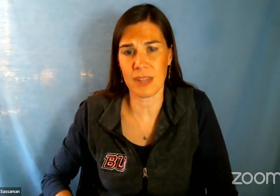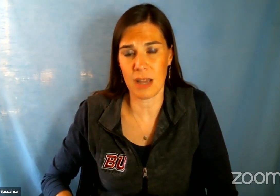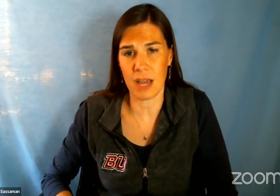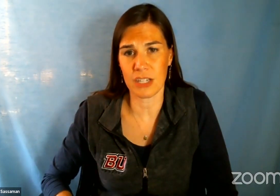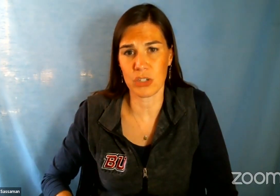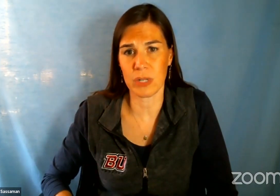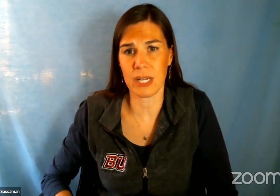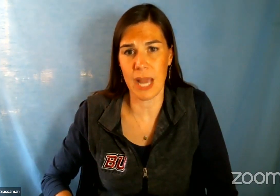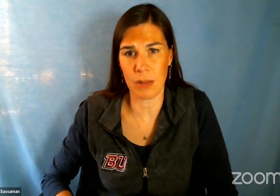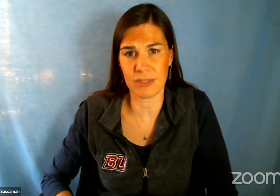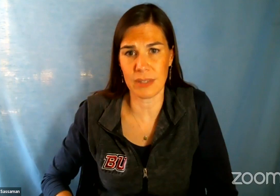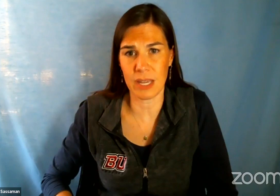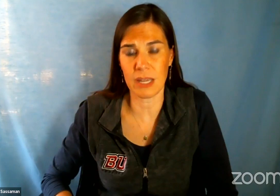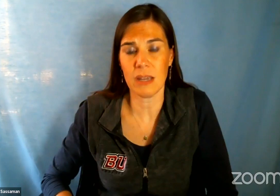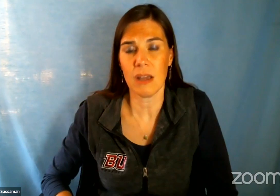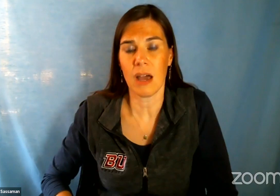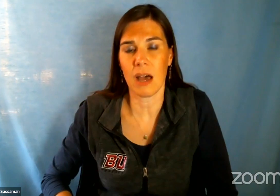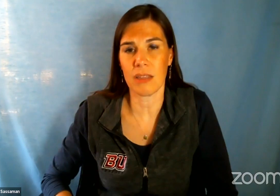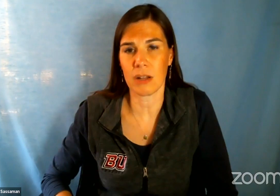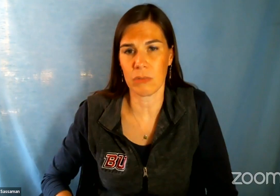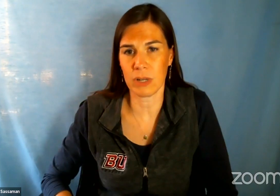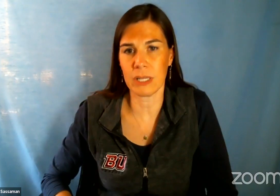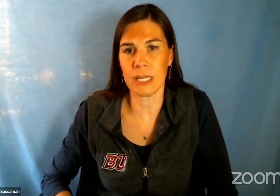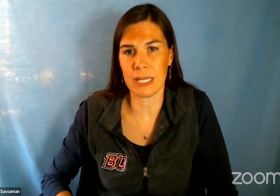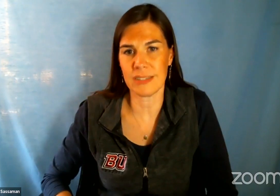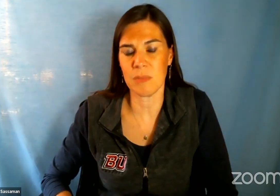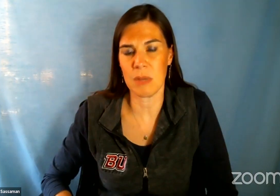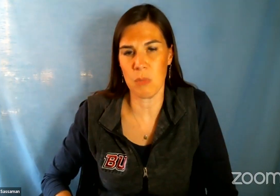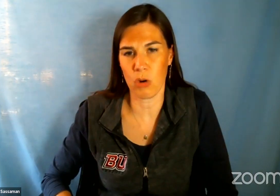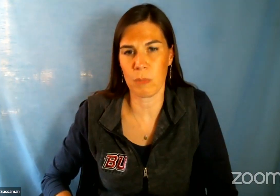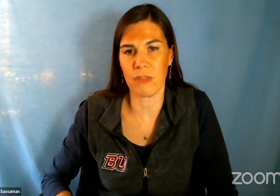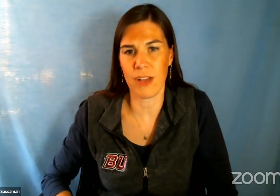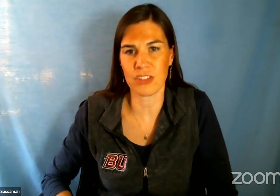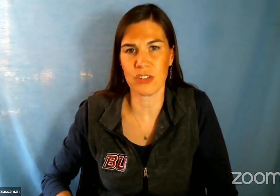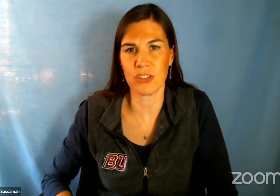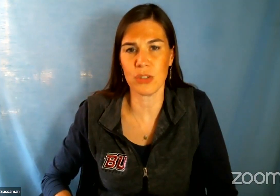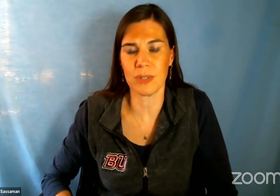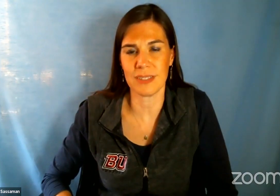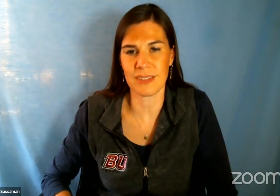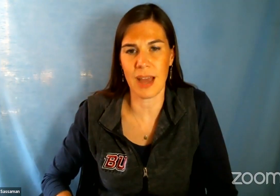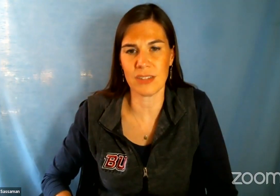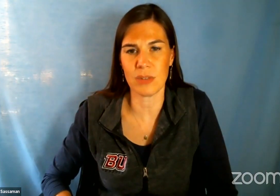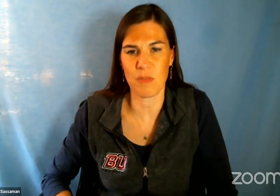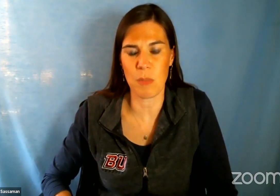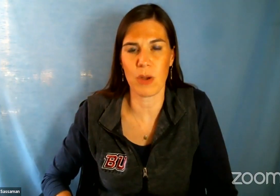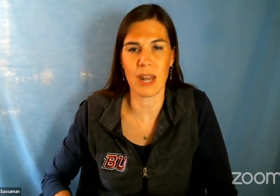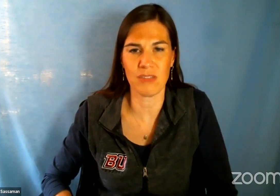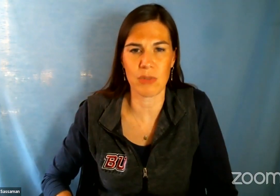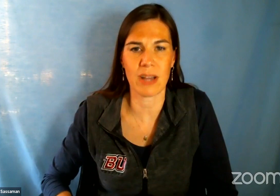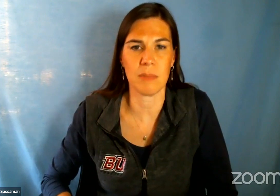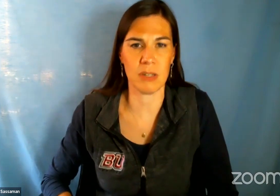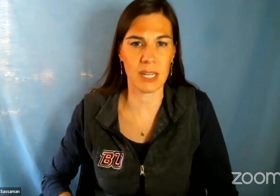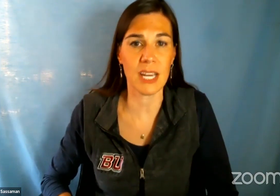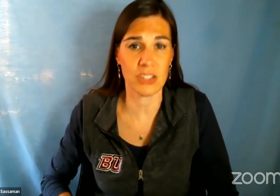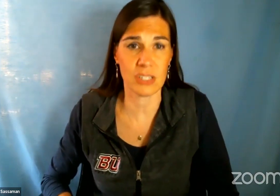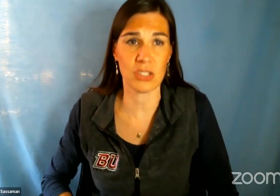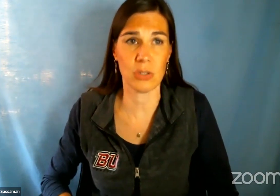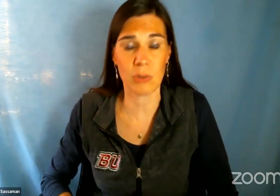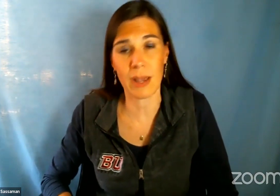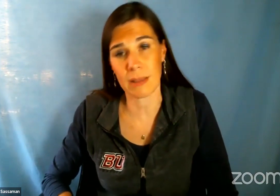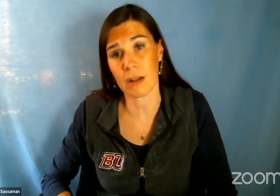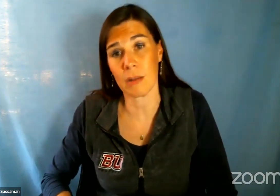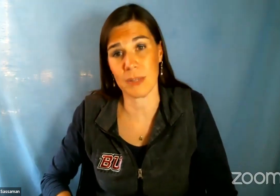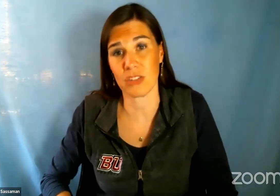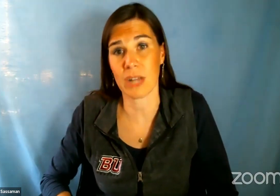and psychiatry, counseling. There really needs to be more professionals who can sign so deaf people can have direct communication